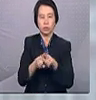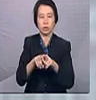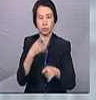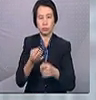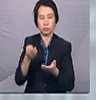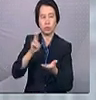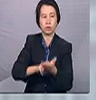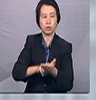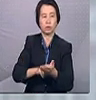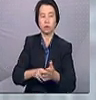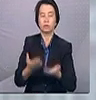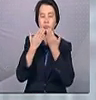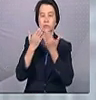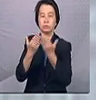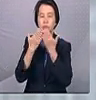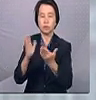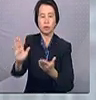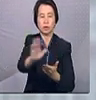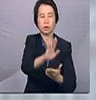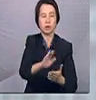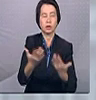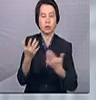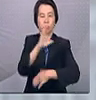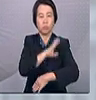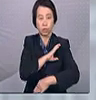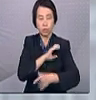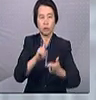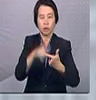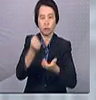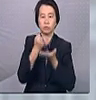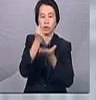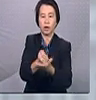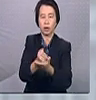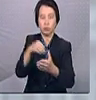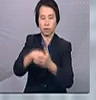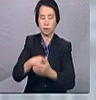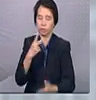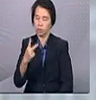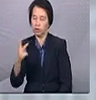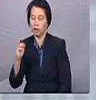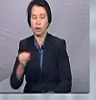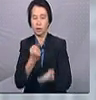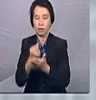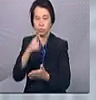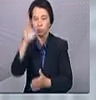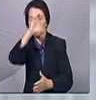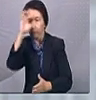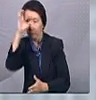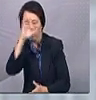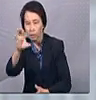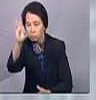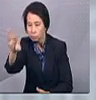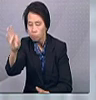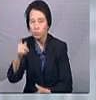record appreciation to our counterpart, the police, to help us in the Ministry of Health to trace and track them down.